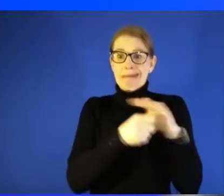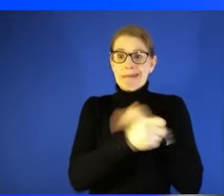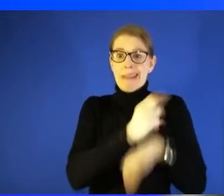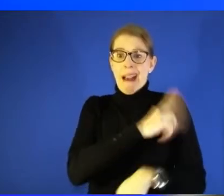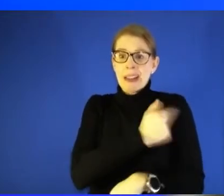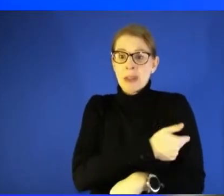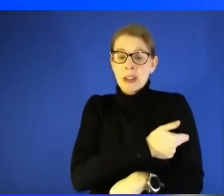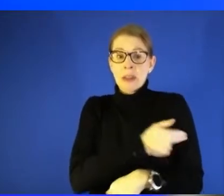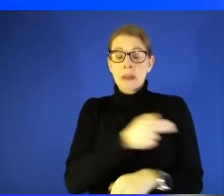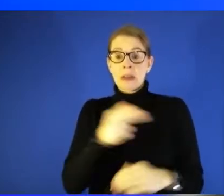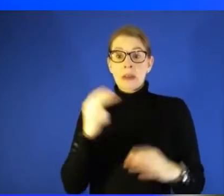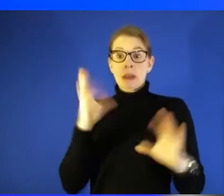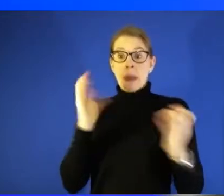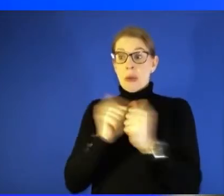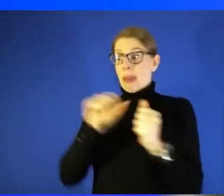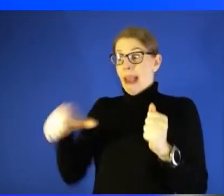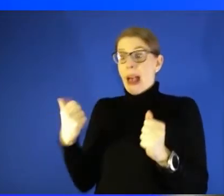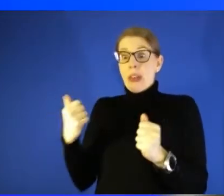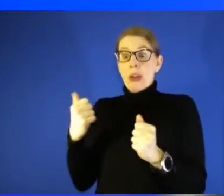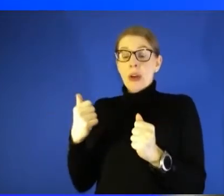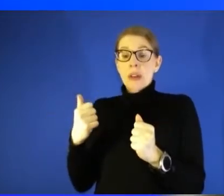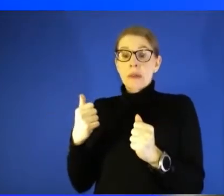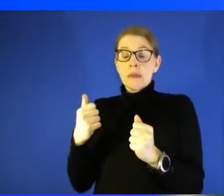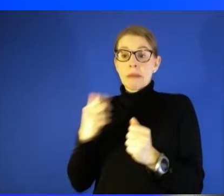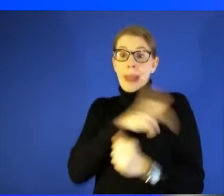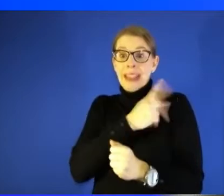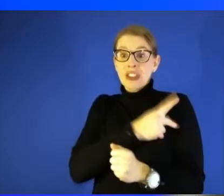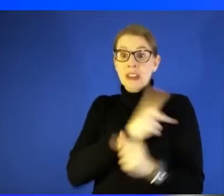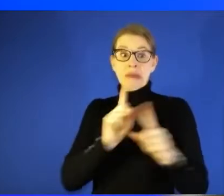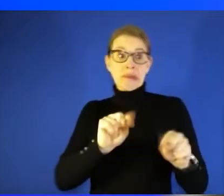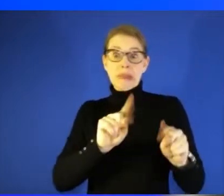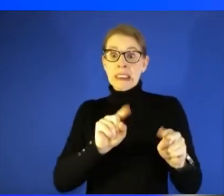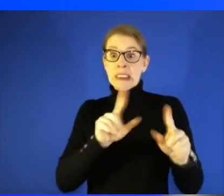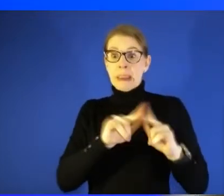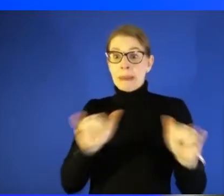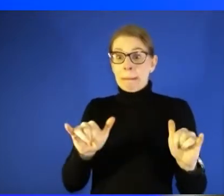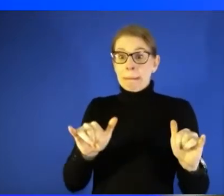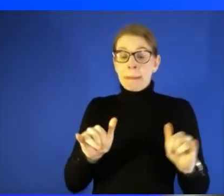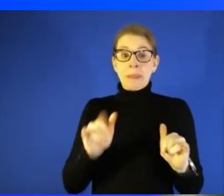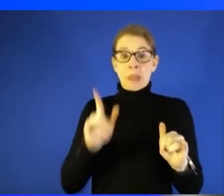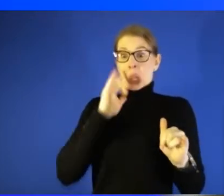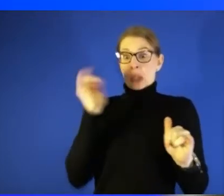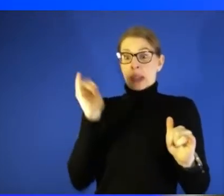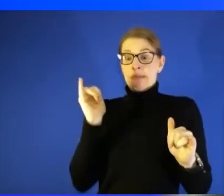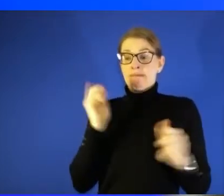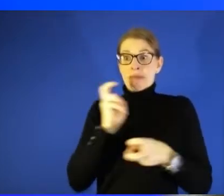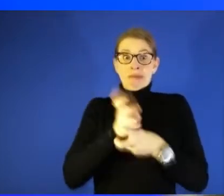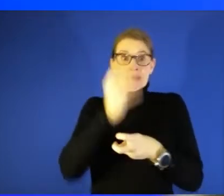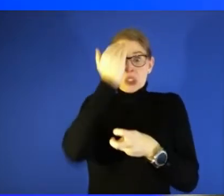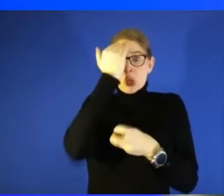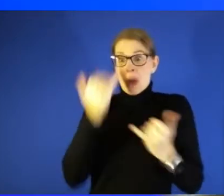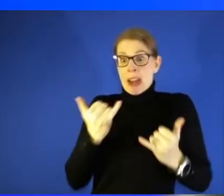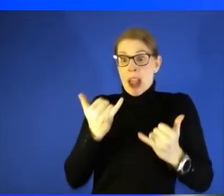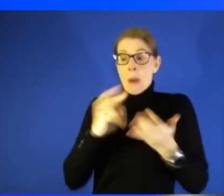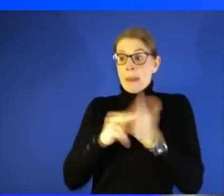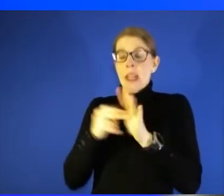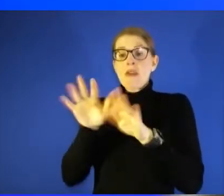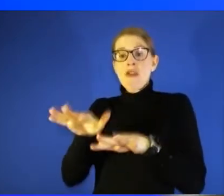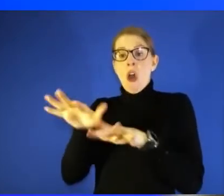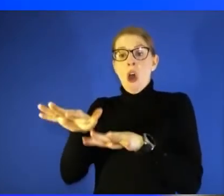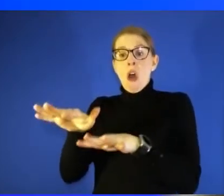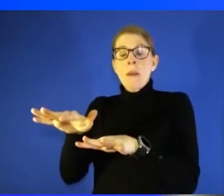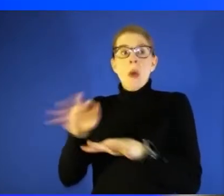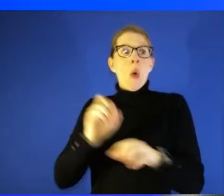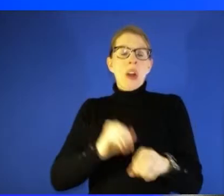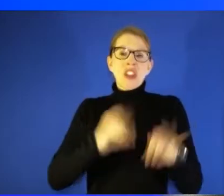of other patients we have? What does that look like? So we it's hard to know right now. Do we have calm waters ahead? Do we have rough waters